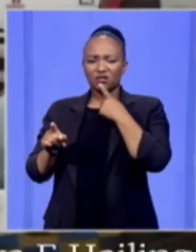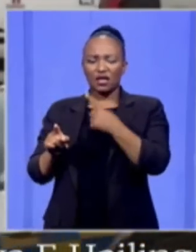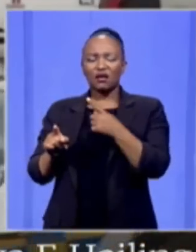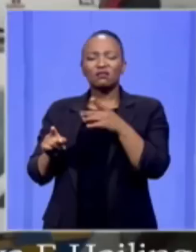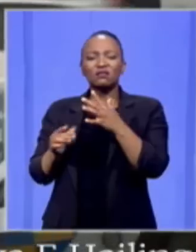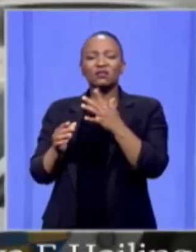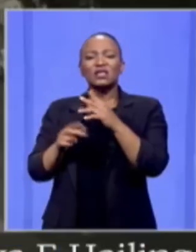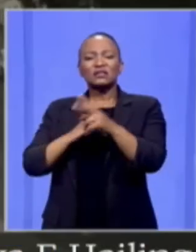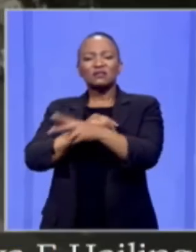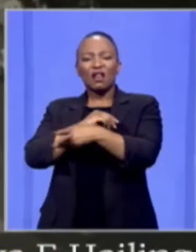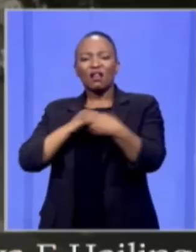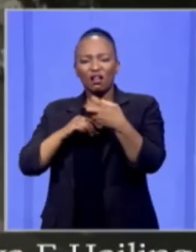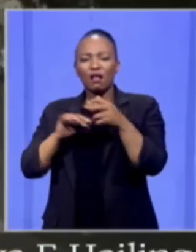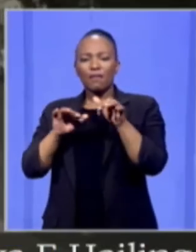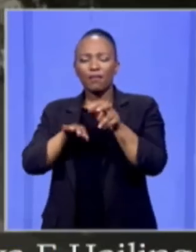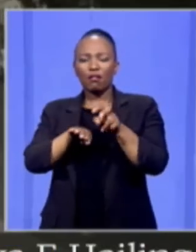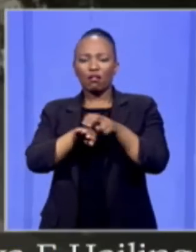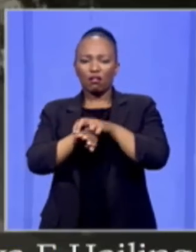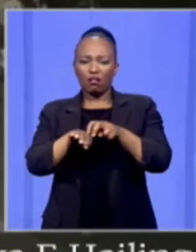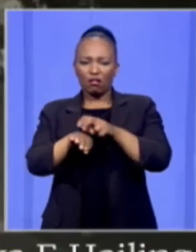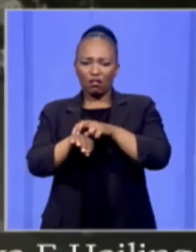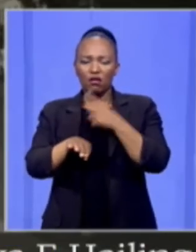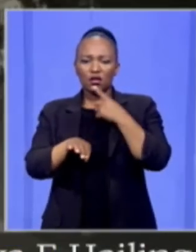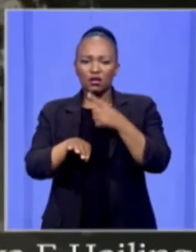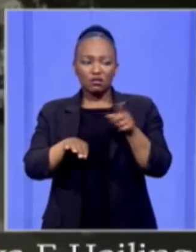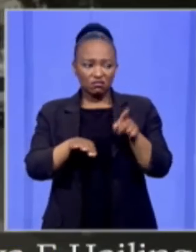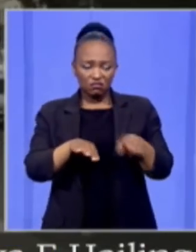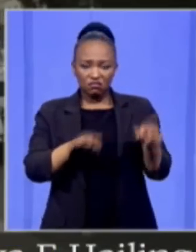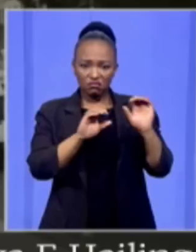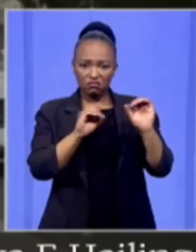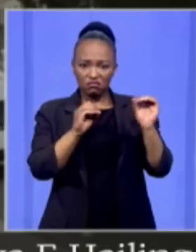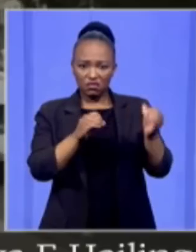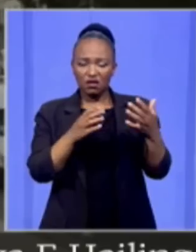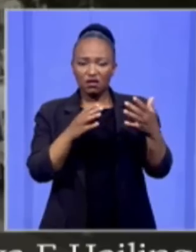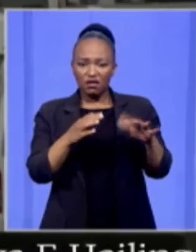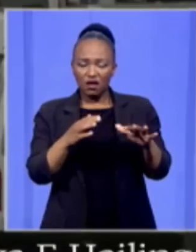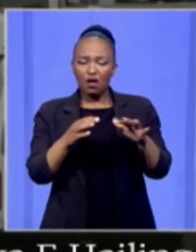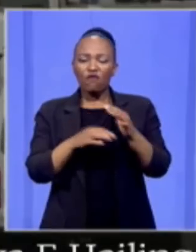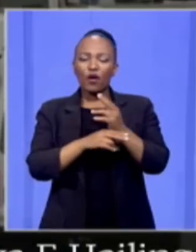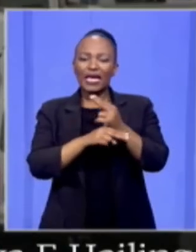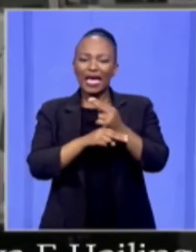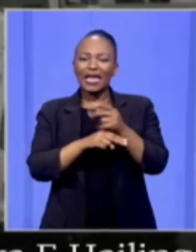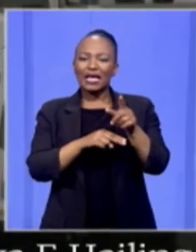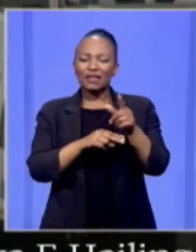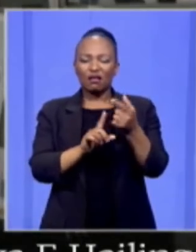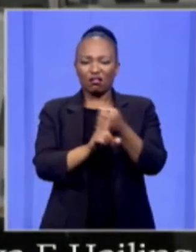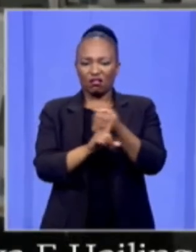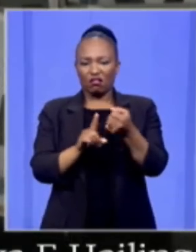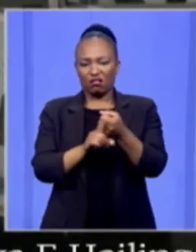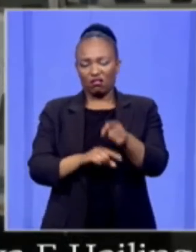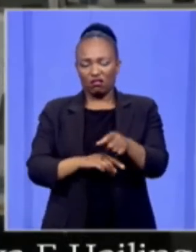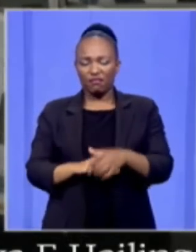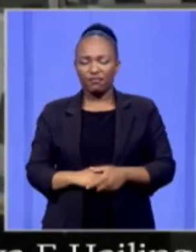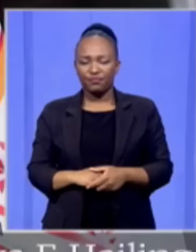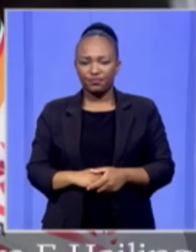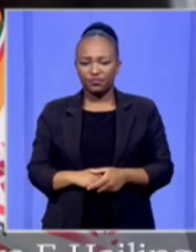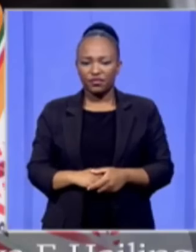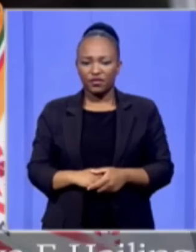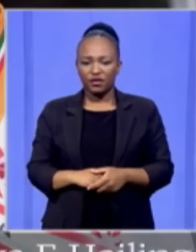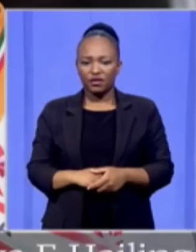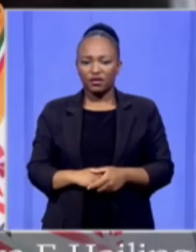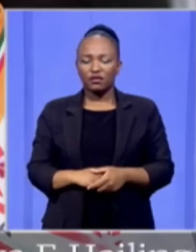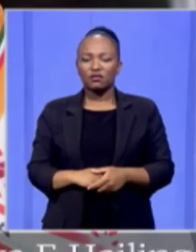e ganeditse gore maloko a yona a amega mo go kgarakgatseng bakgweetsi ba e-hailing. Go bile le operation